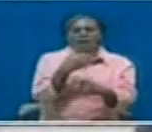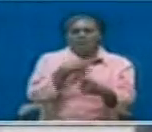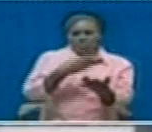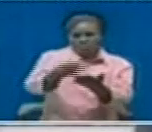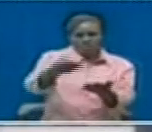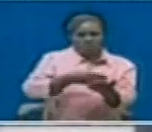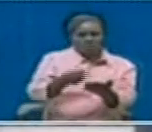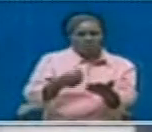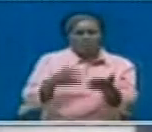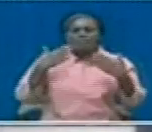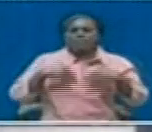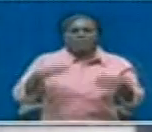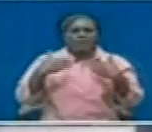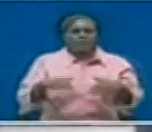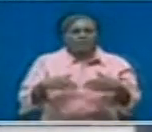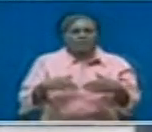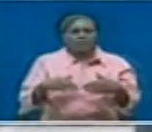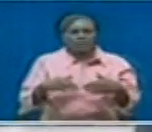sell.